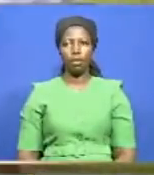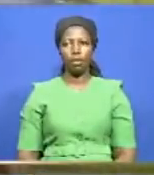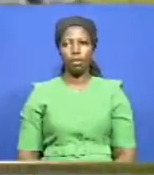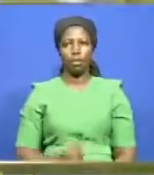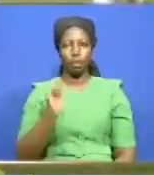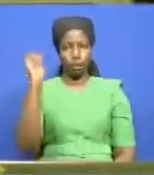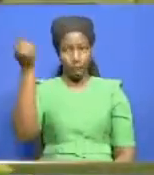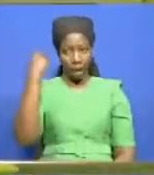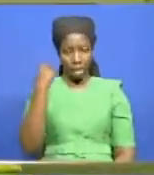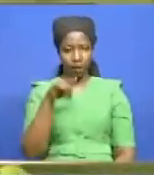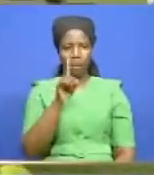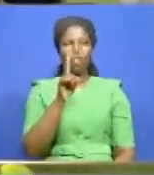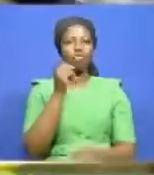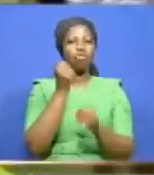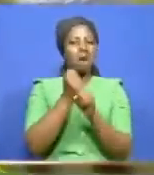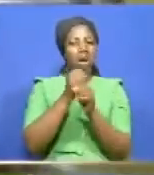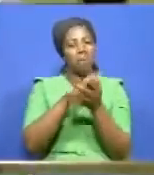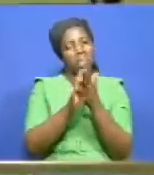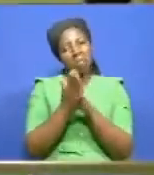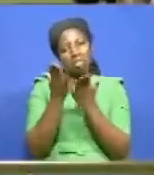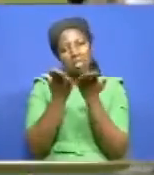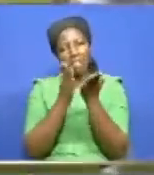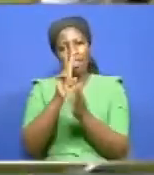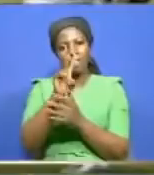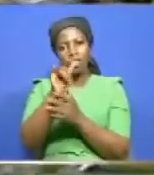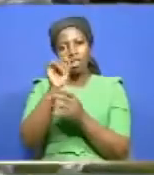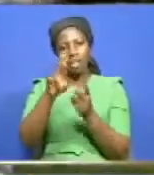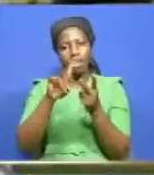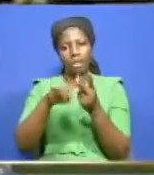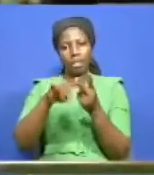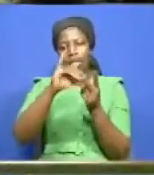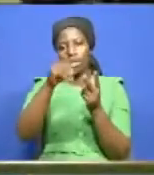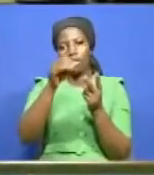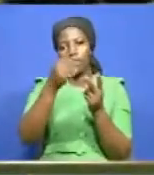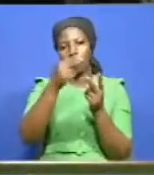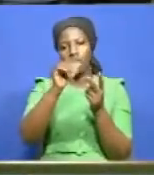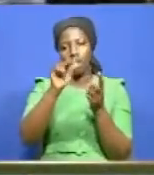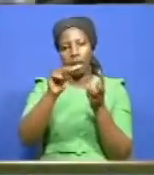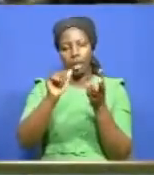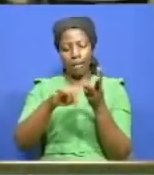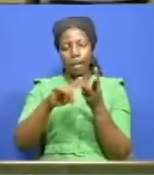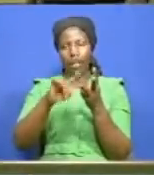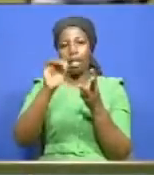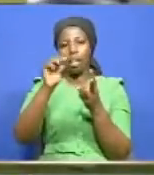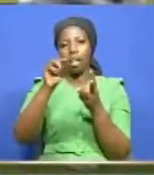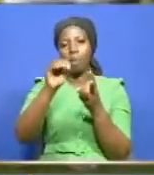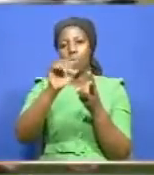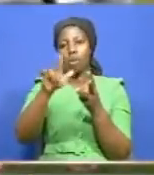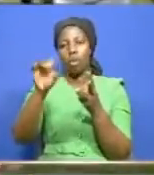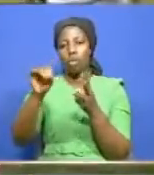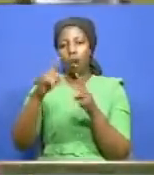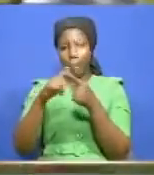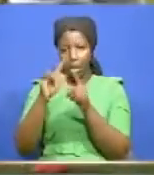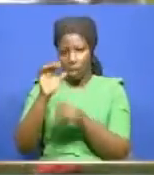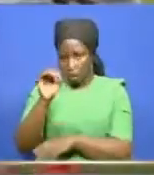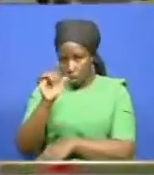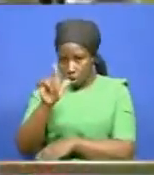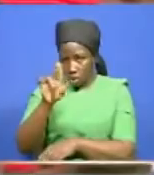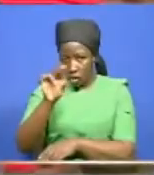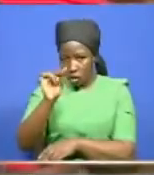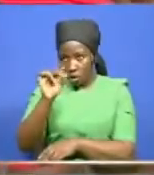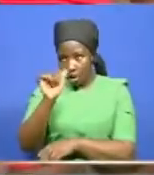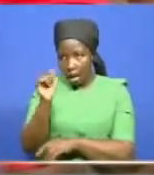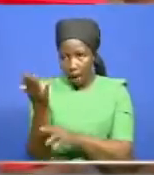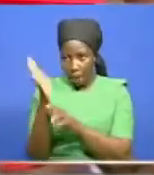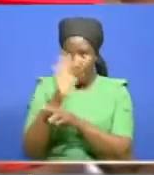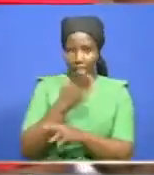Kenya will be without the services of Victor Wanyama, Eric Johanna and Johanna Omolo. However, Olunga returns to the fold after missing the